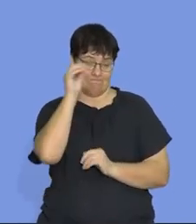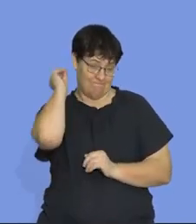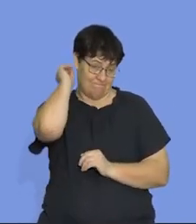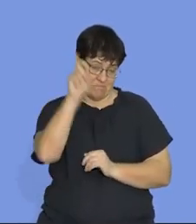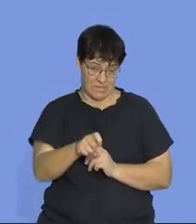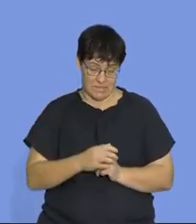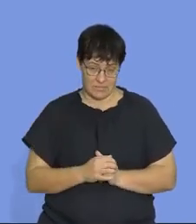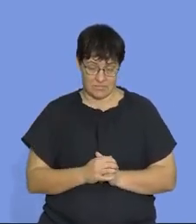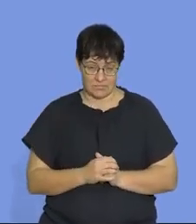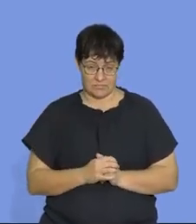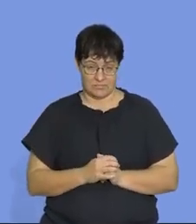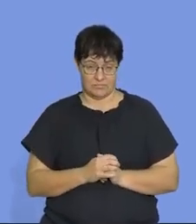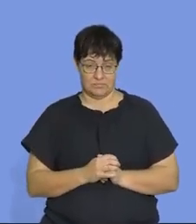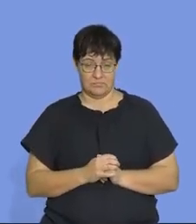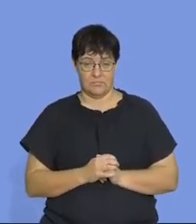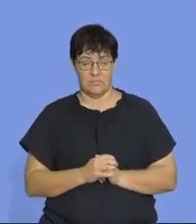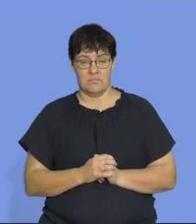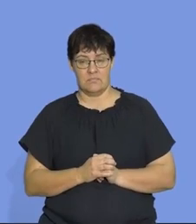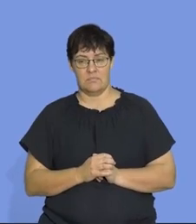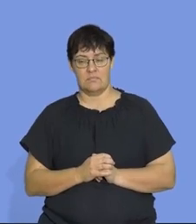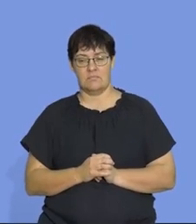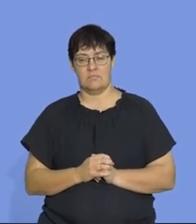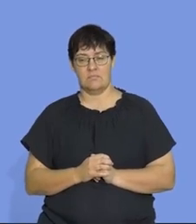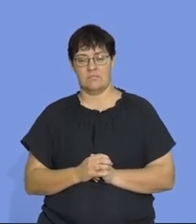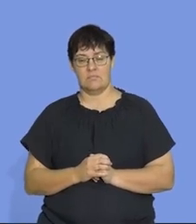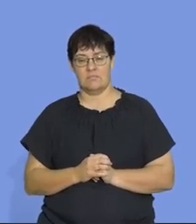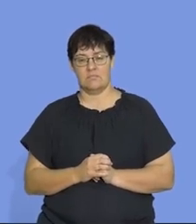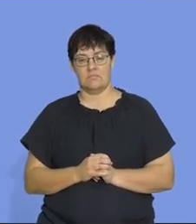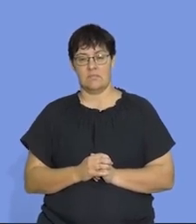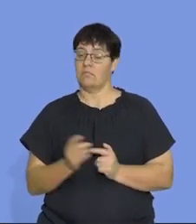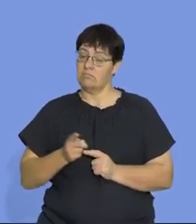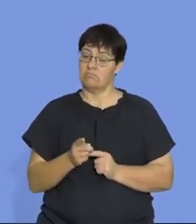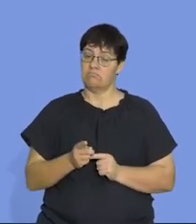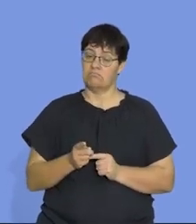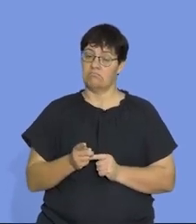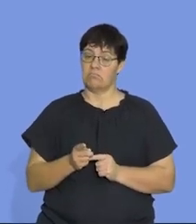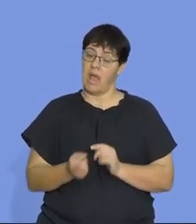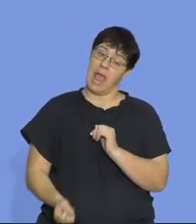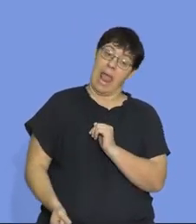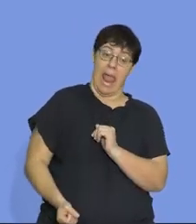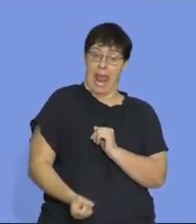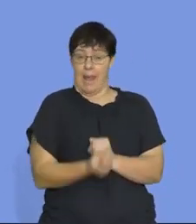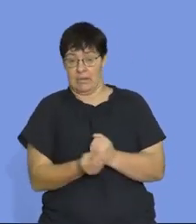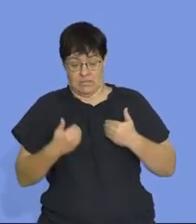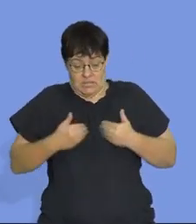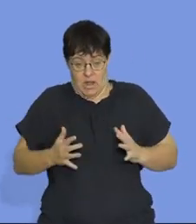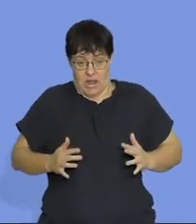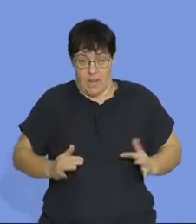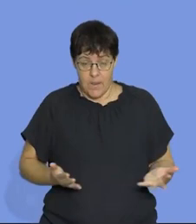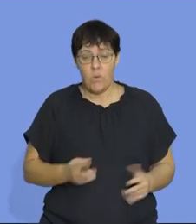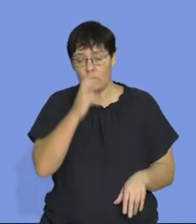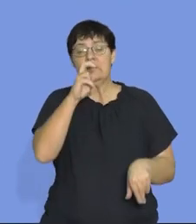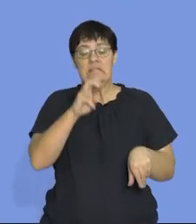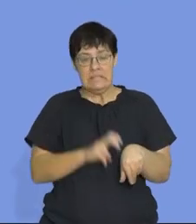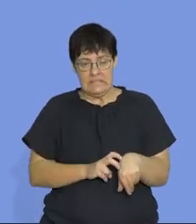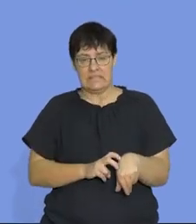always make reference to. Okay, so but then for a reaction to start, there's a certain minimum amount of energy